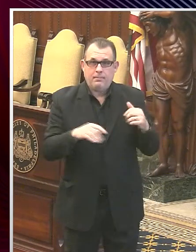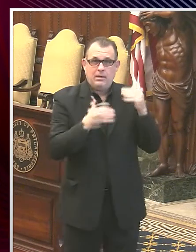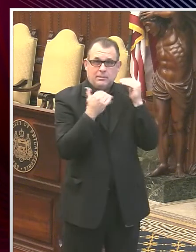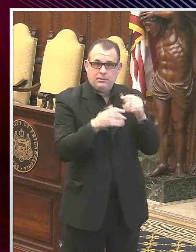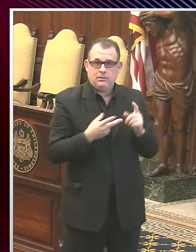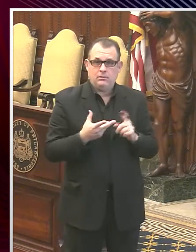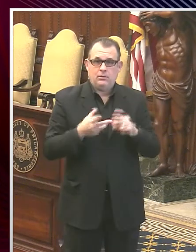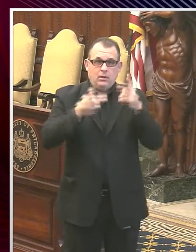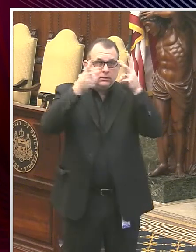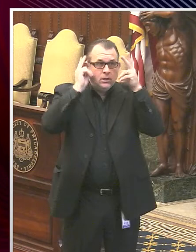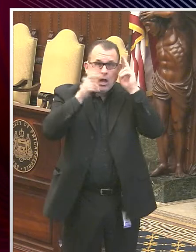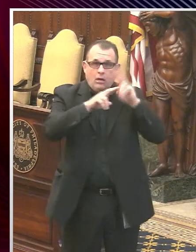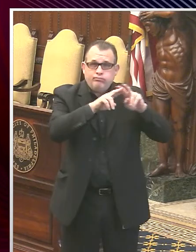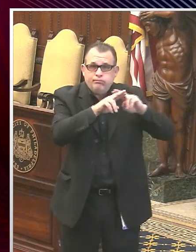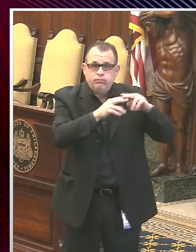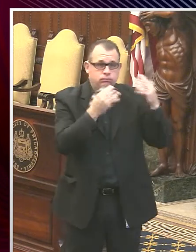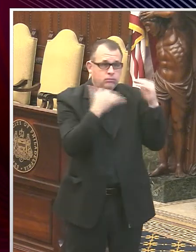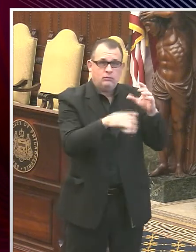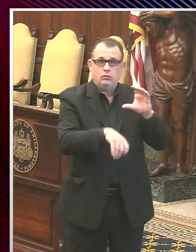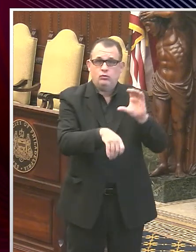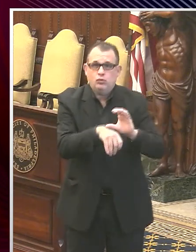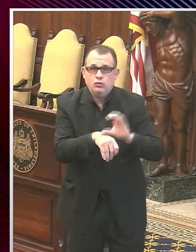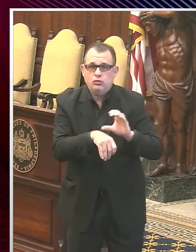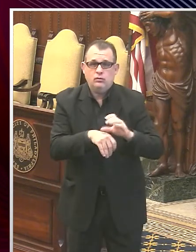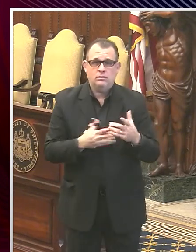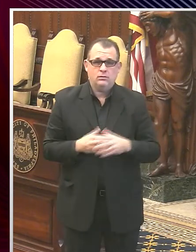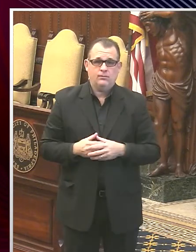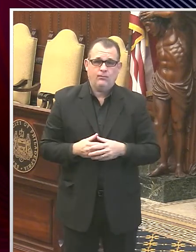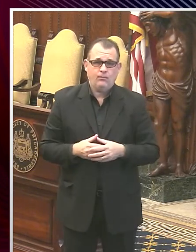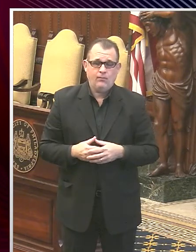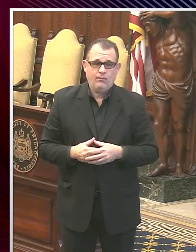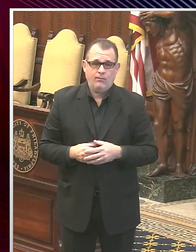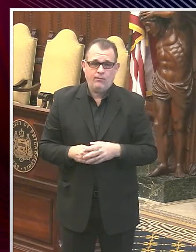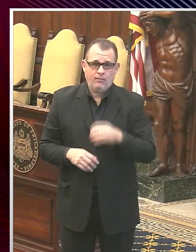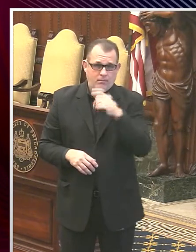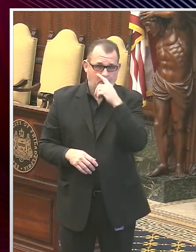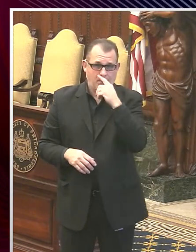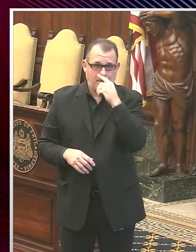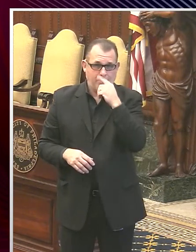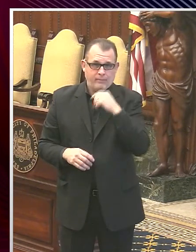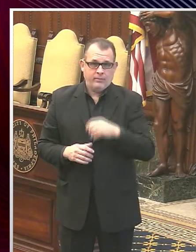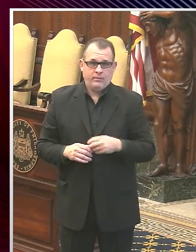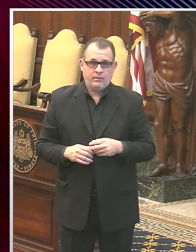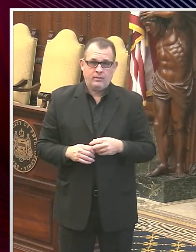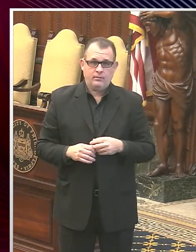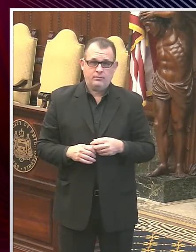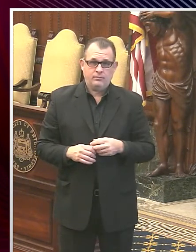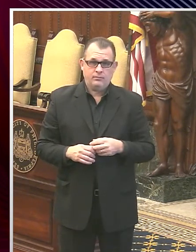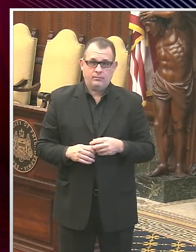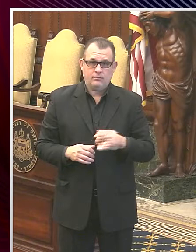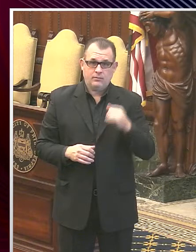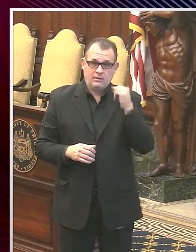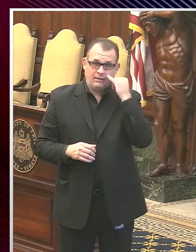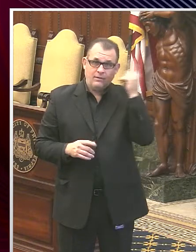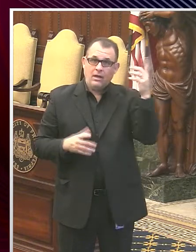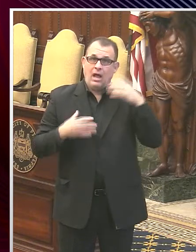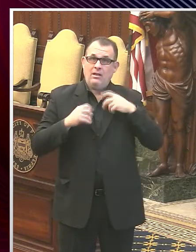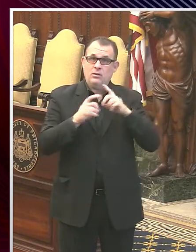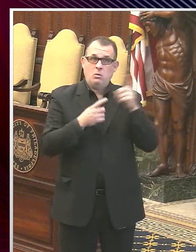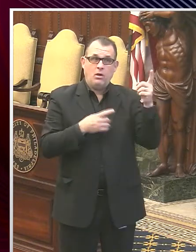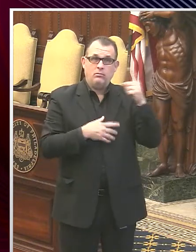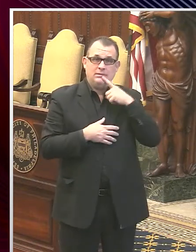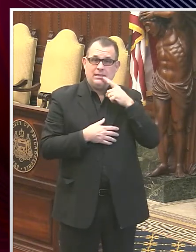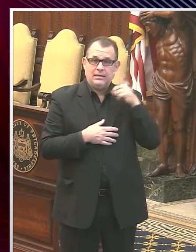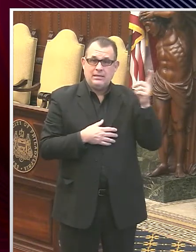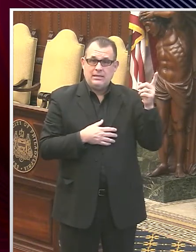salons and churches are rolled back, is there any guidance from the health department as to what business owners can